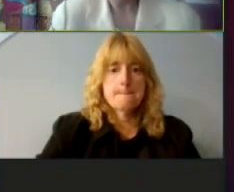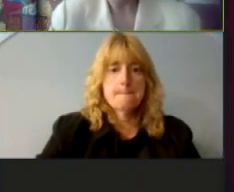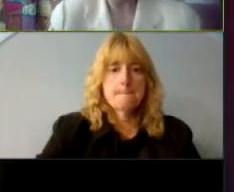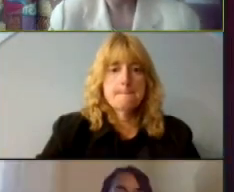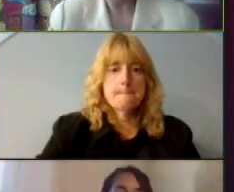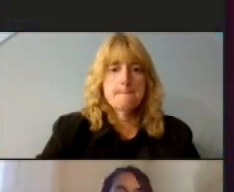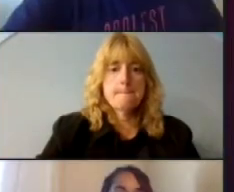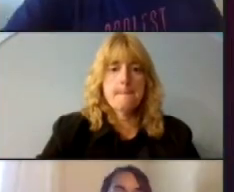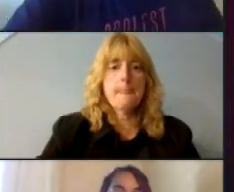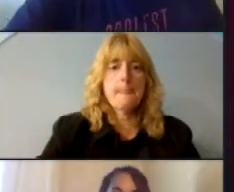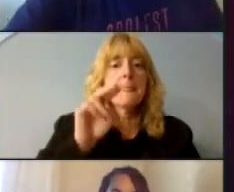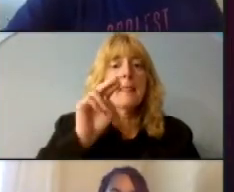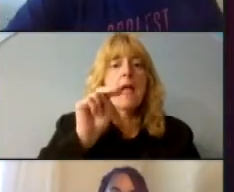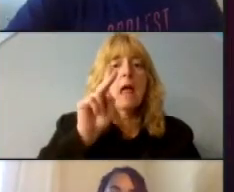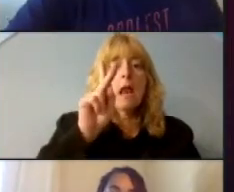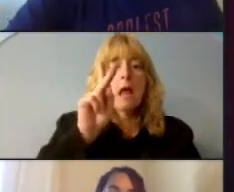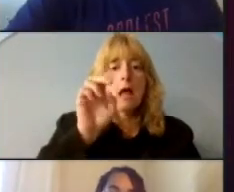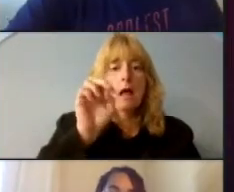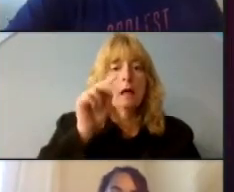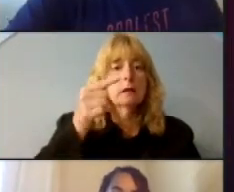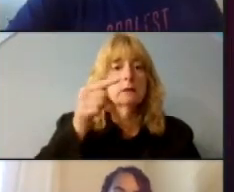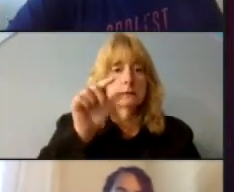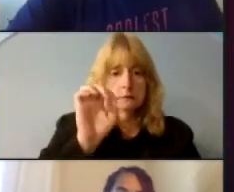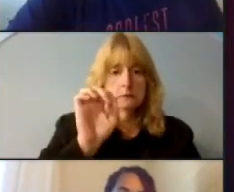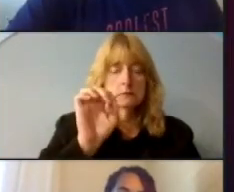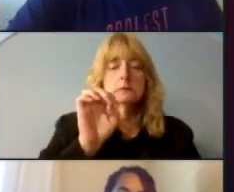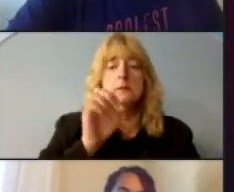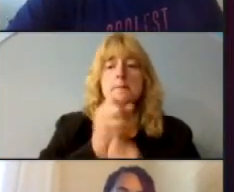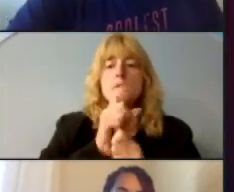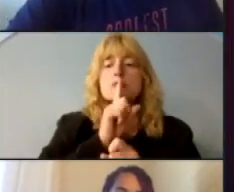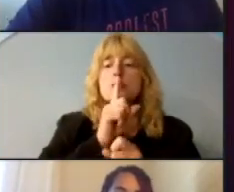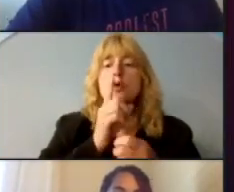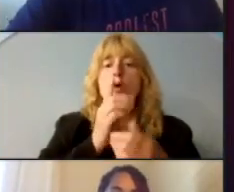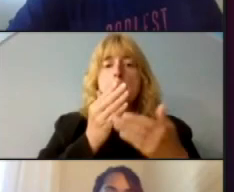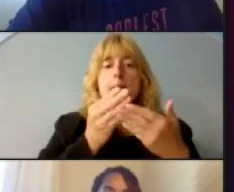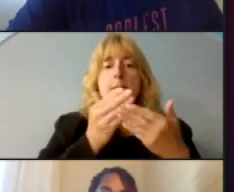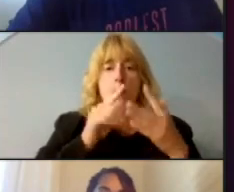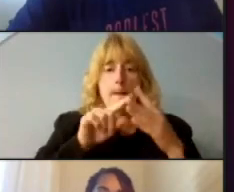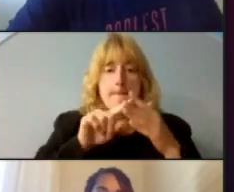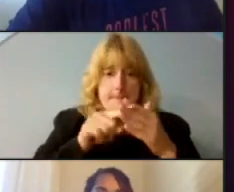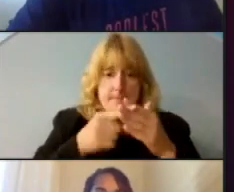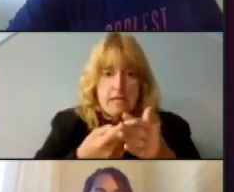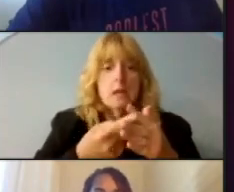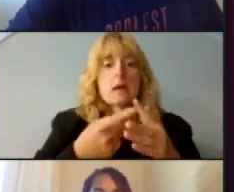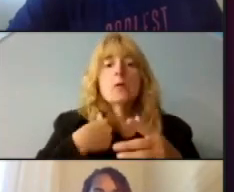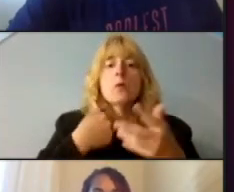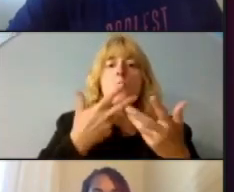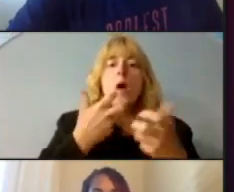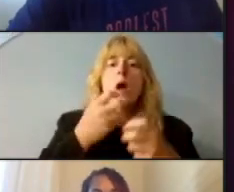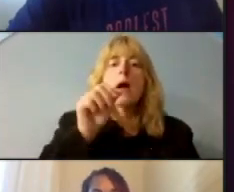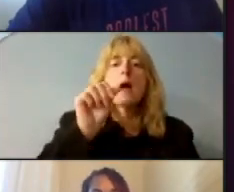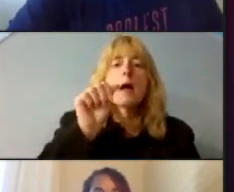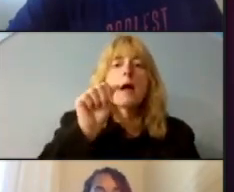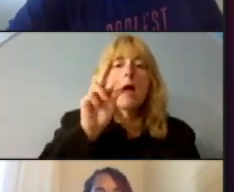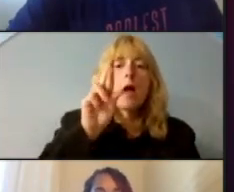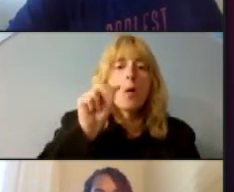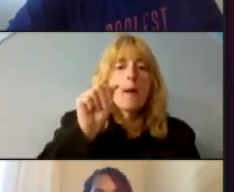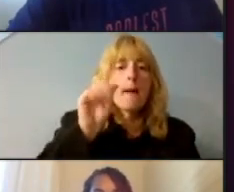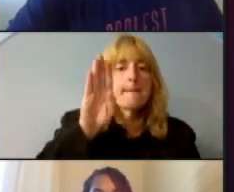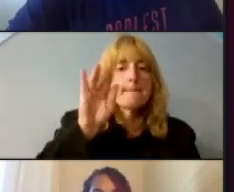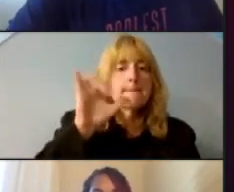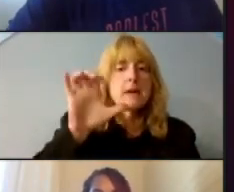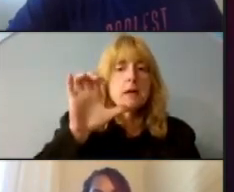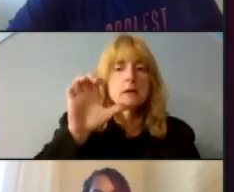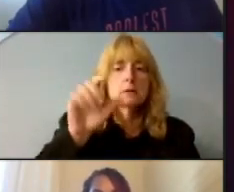Nkenge, if I may, we want to make sure, just before we begin this segment, that we also have the Arabic translation. So if we could pause